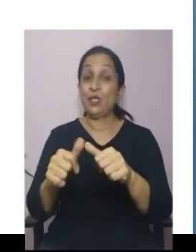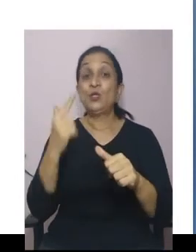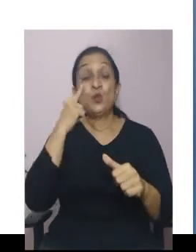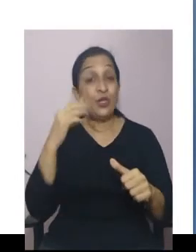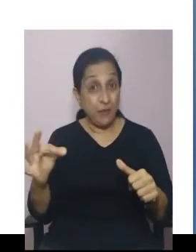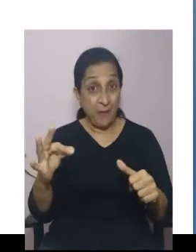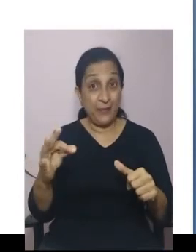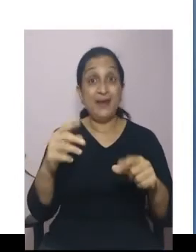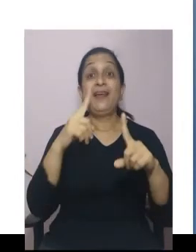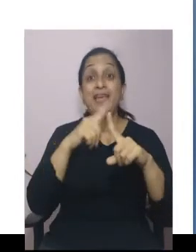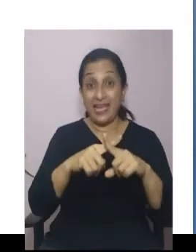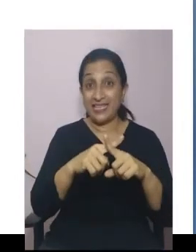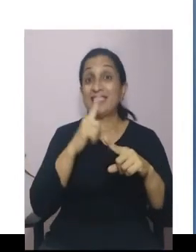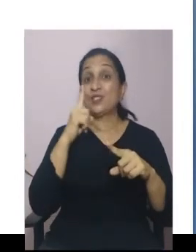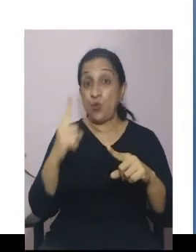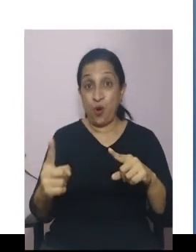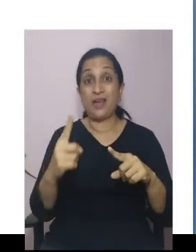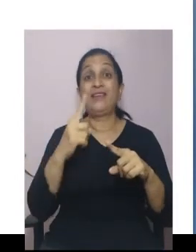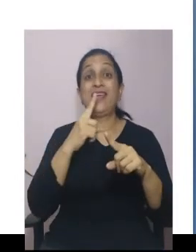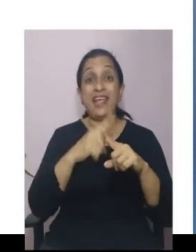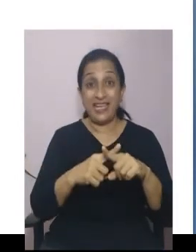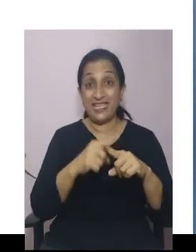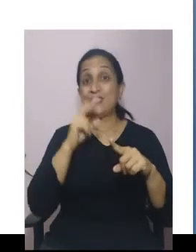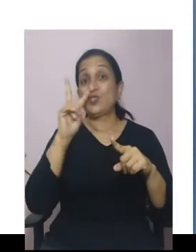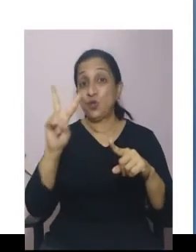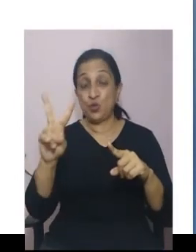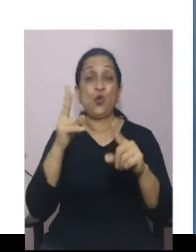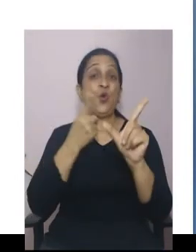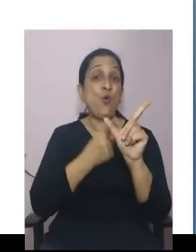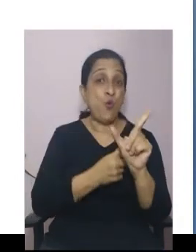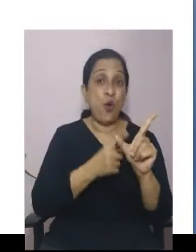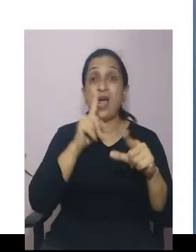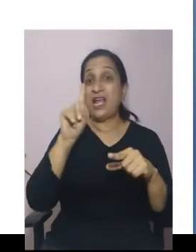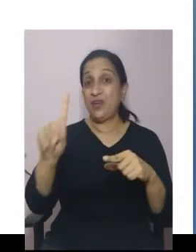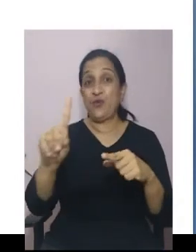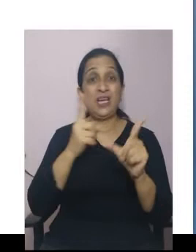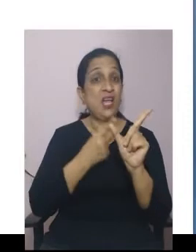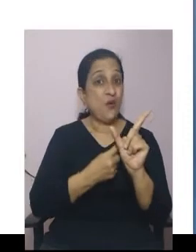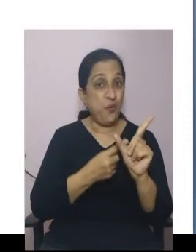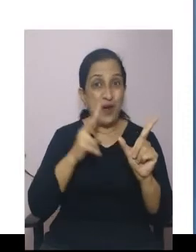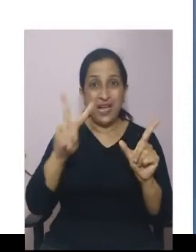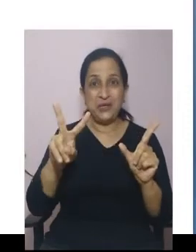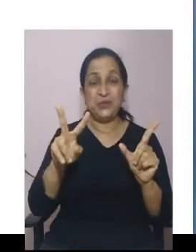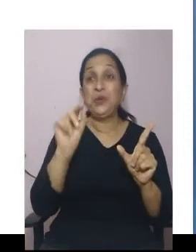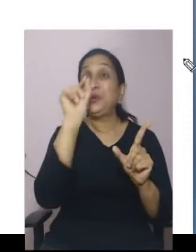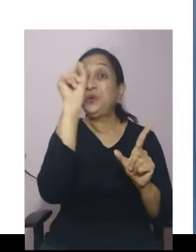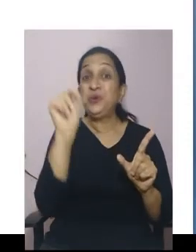nothing but 2 root 8. This is the distance between the 2 points.